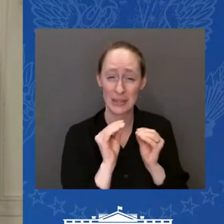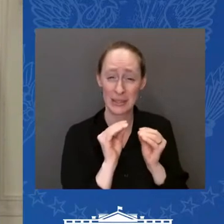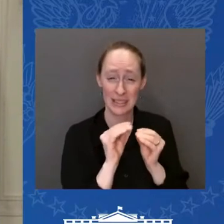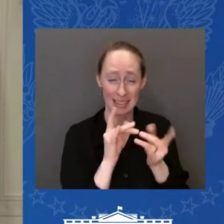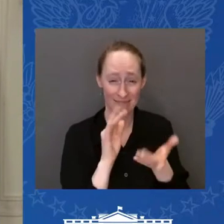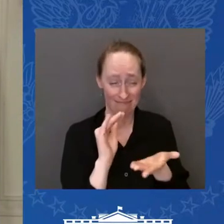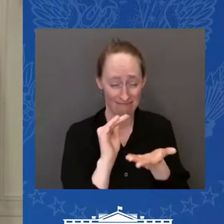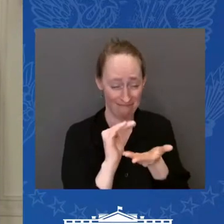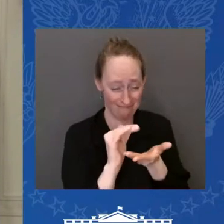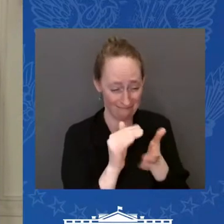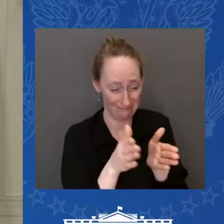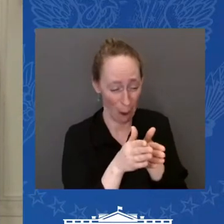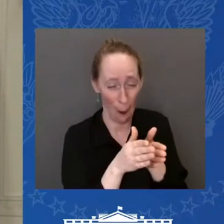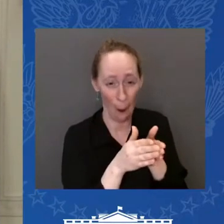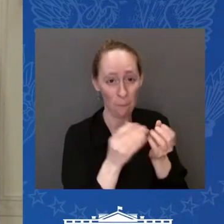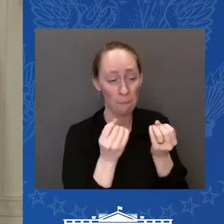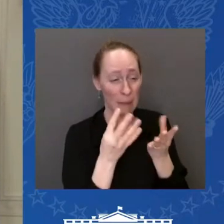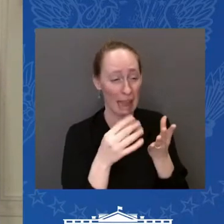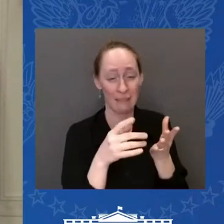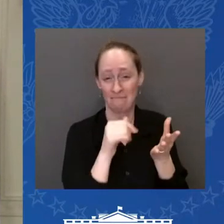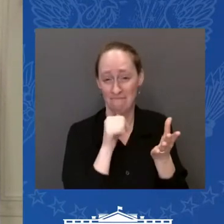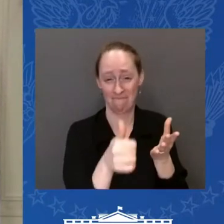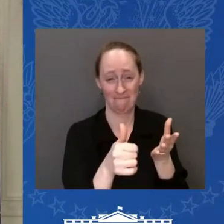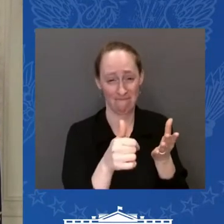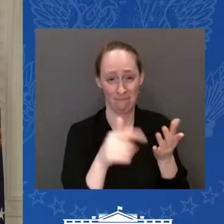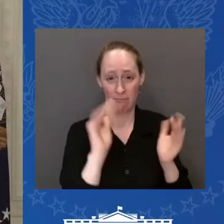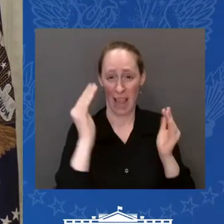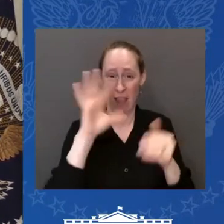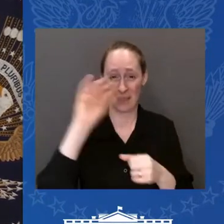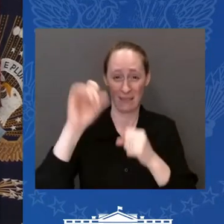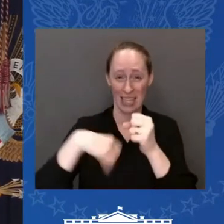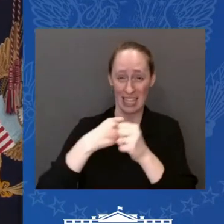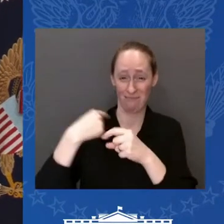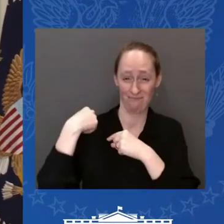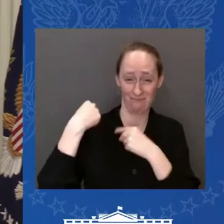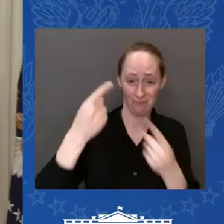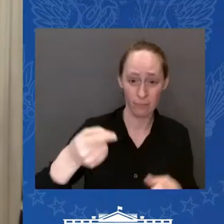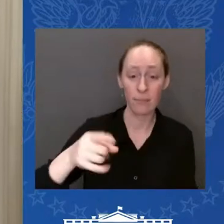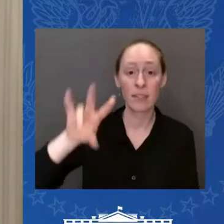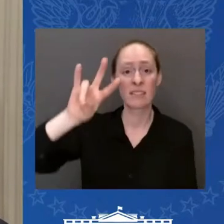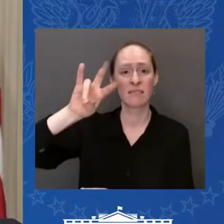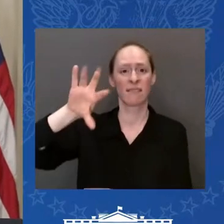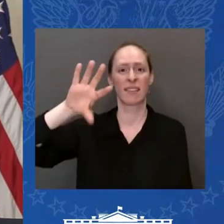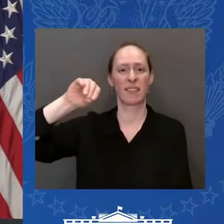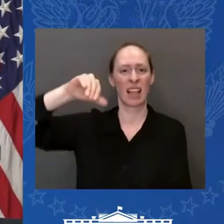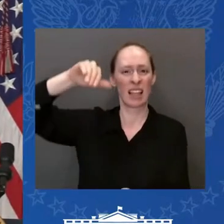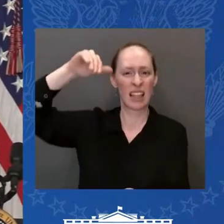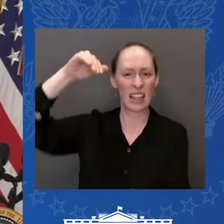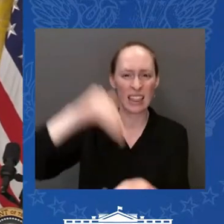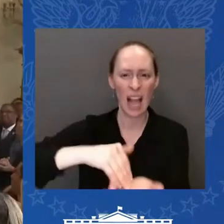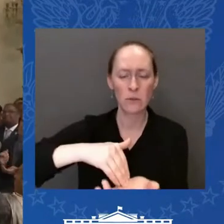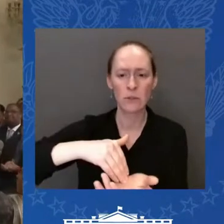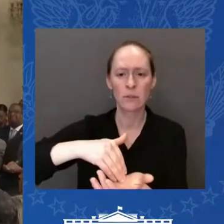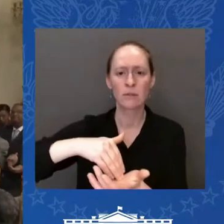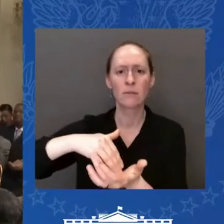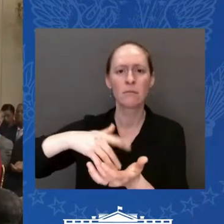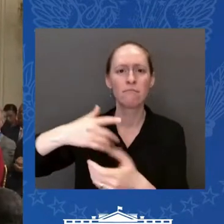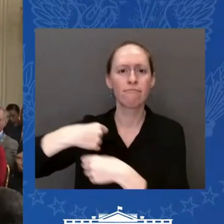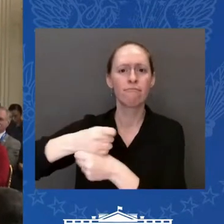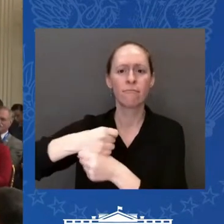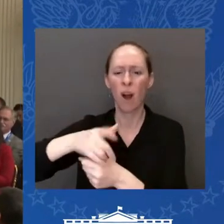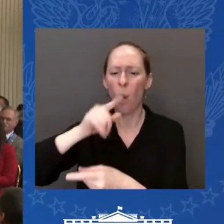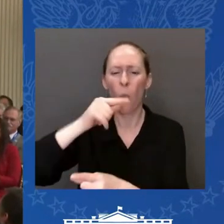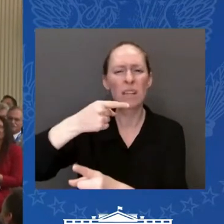750,000 manufacturing jobs. Where in the hell is it written to say we can't be the manufacturing capital of the world in this? I mean it. Not a